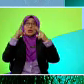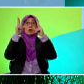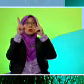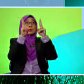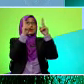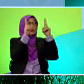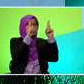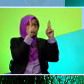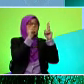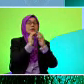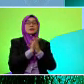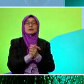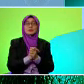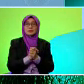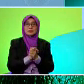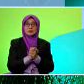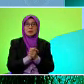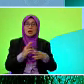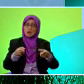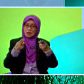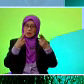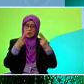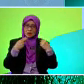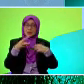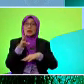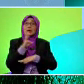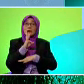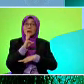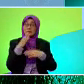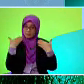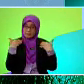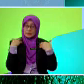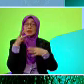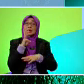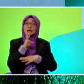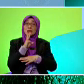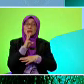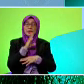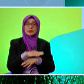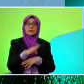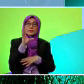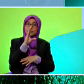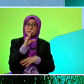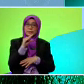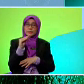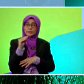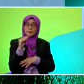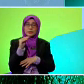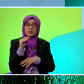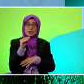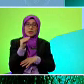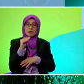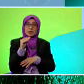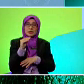right, surrounding. and then the presence of water, and also the presence of